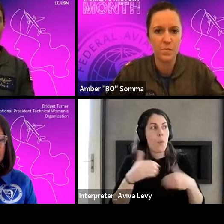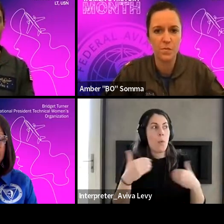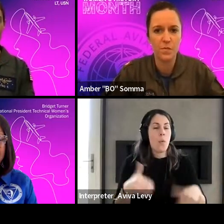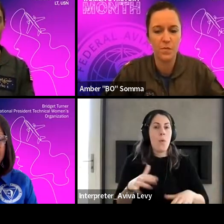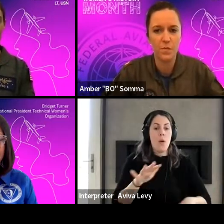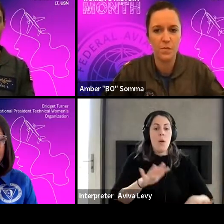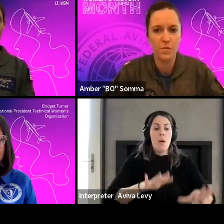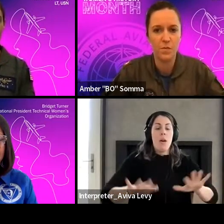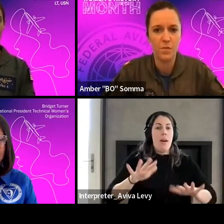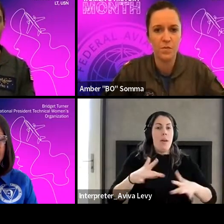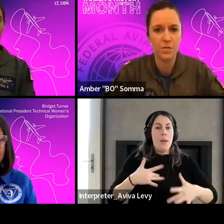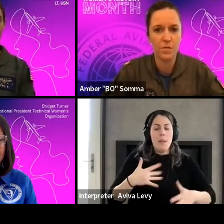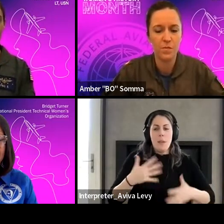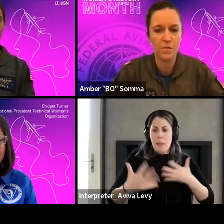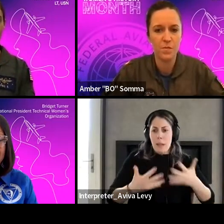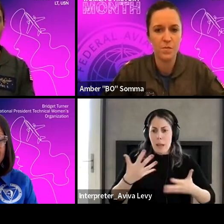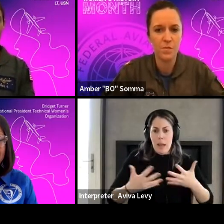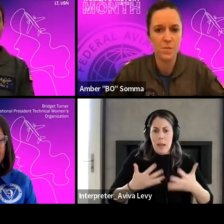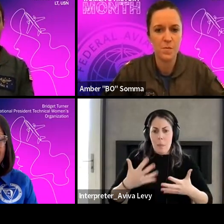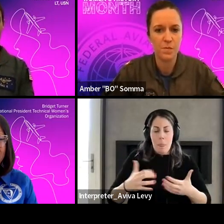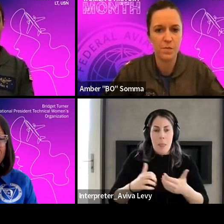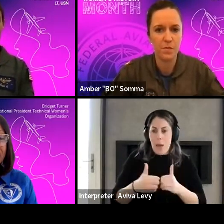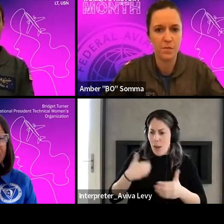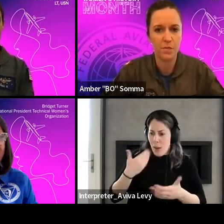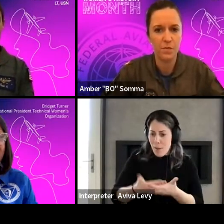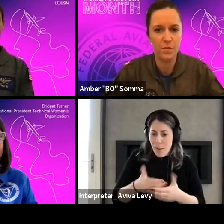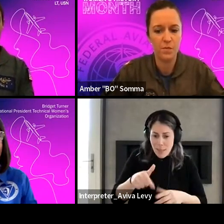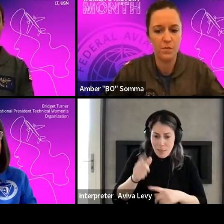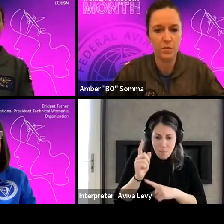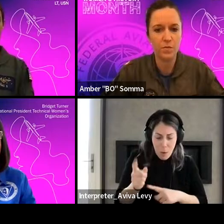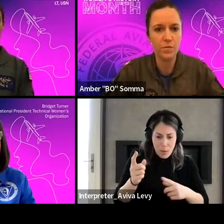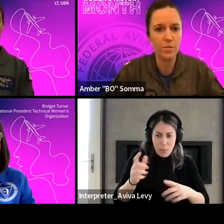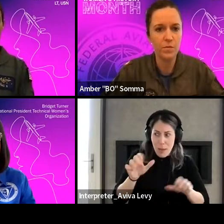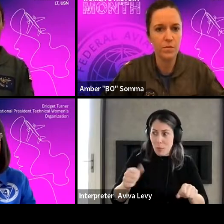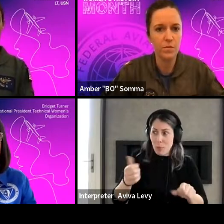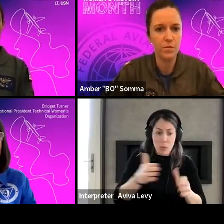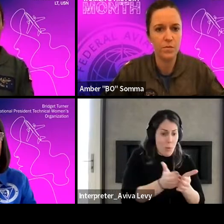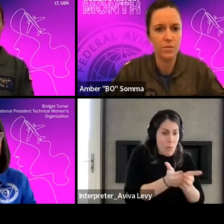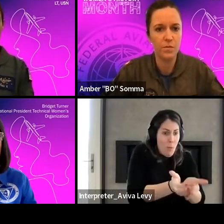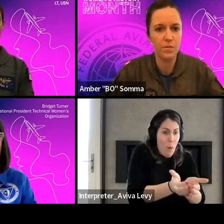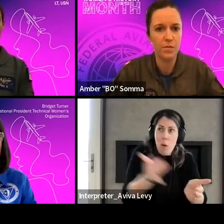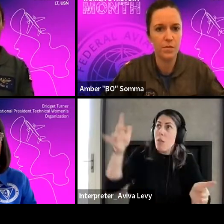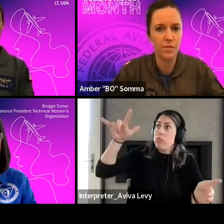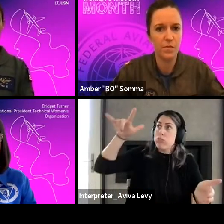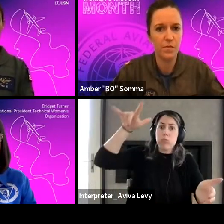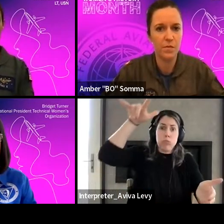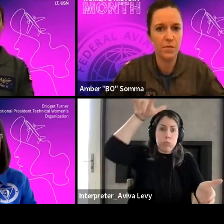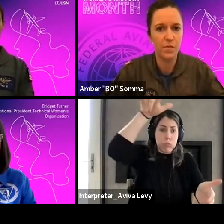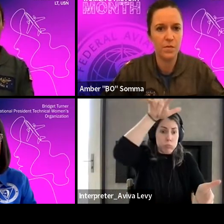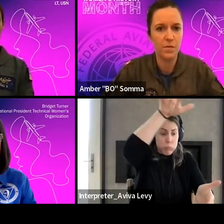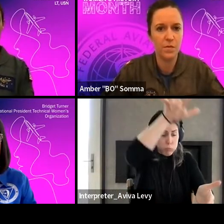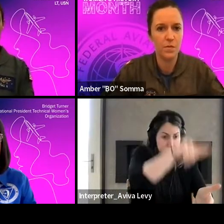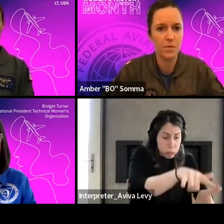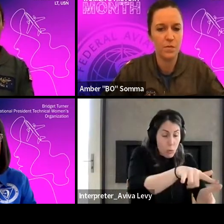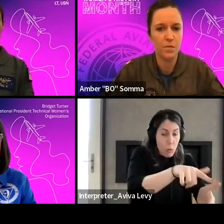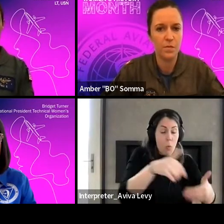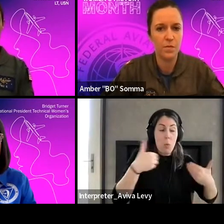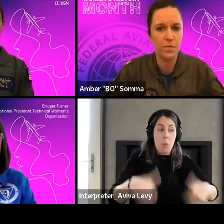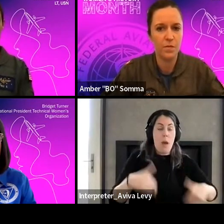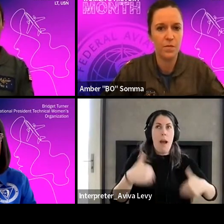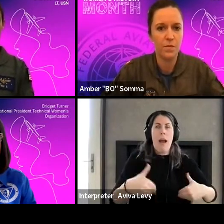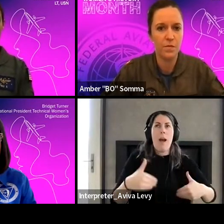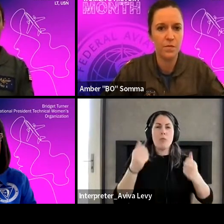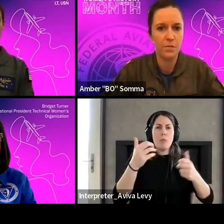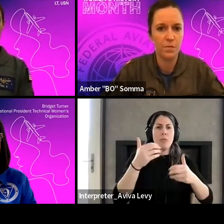start looking at what you did to get to that point. And it's cool to see how far, you know, how much progress, you